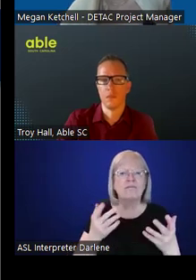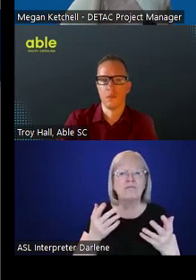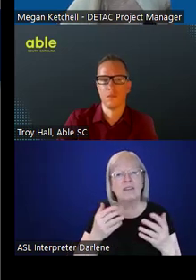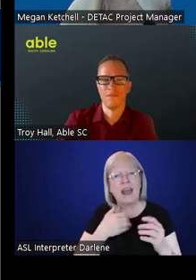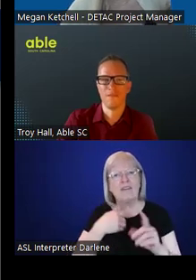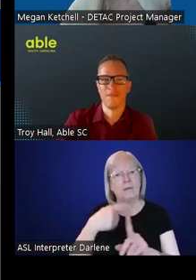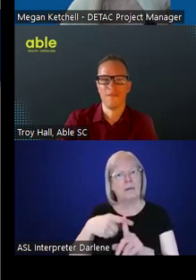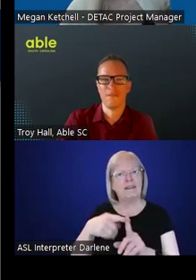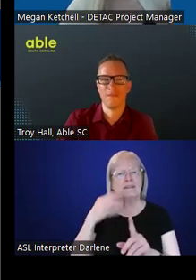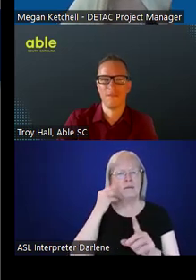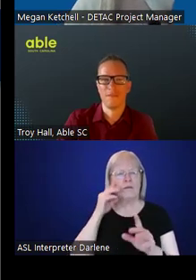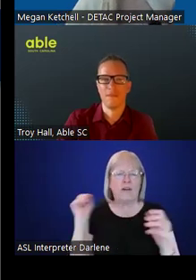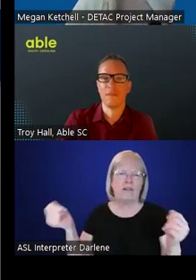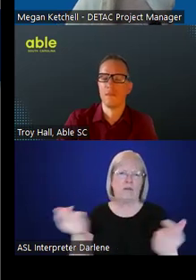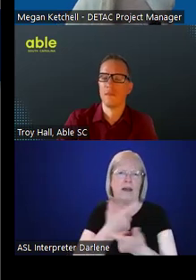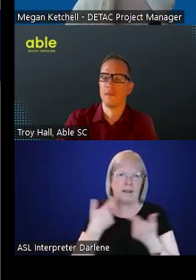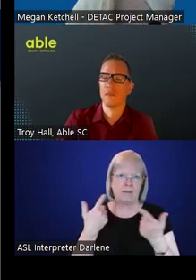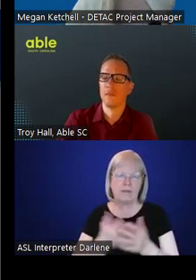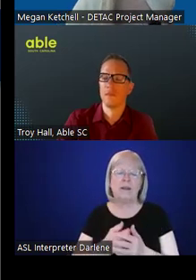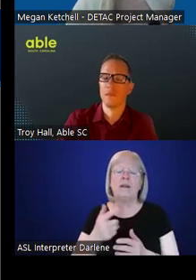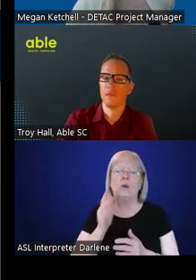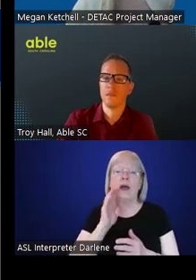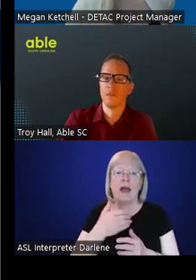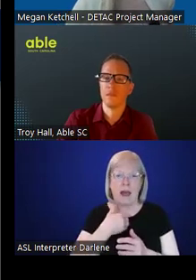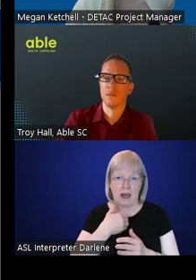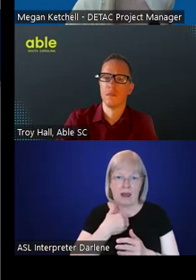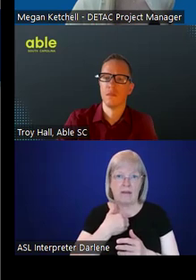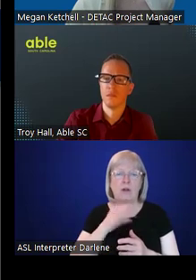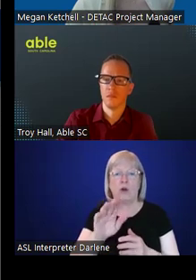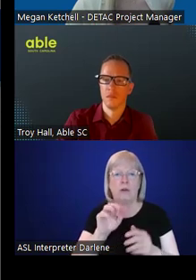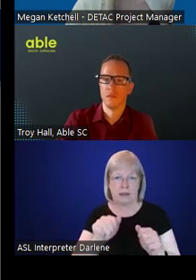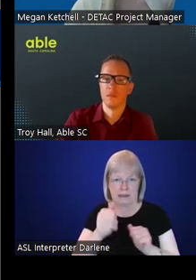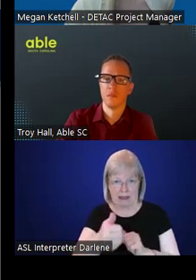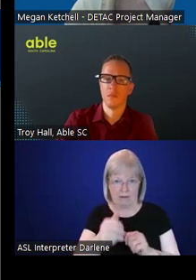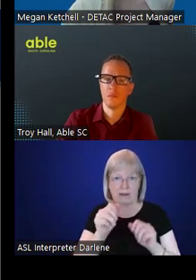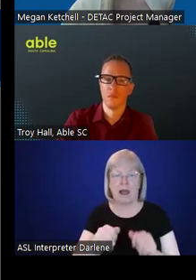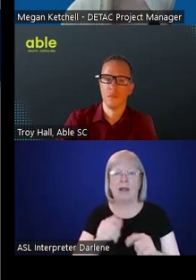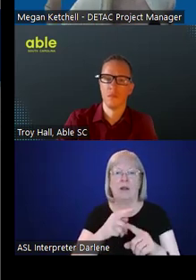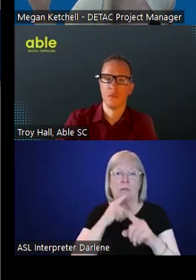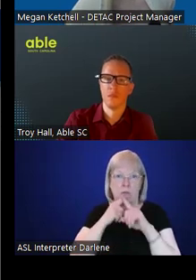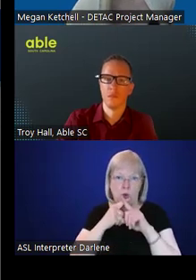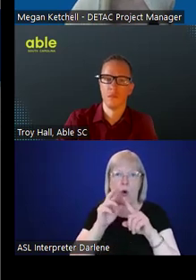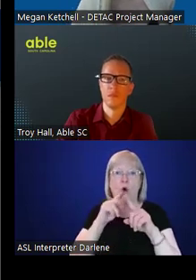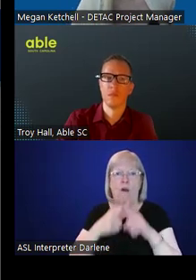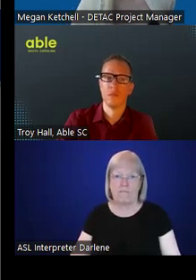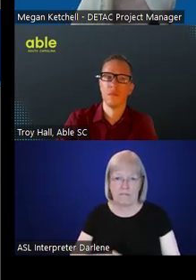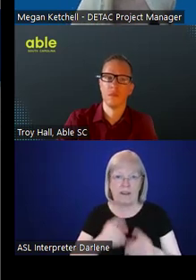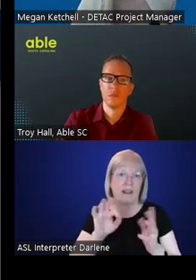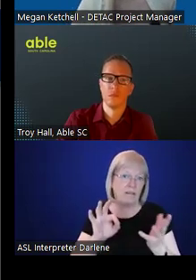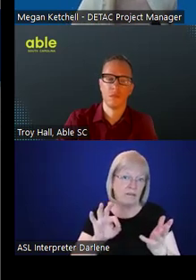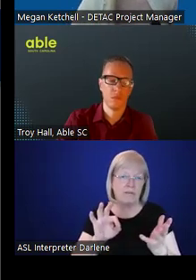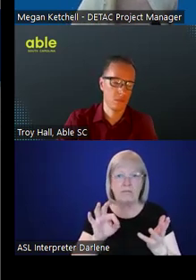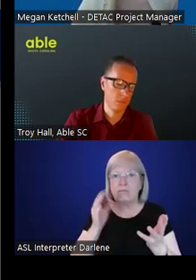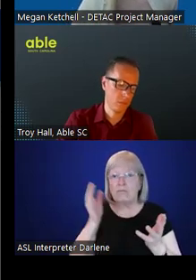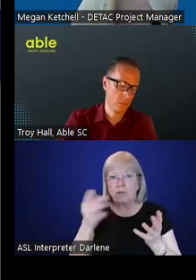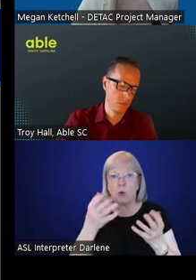experience for everyone. You will have your own ability to mute and unmute if you wish when there's times to have discussion.